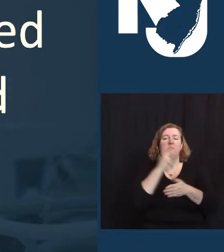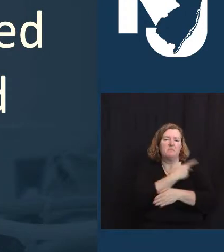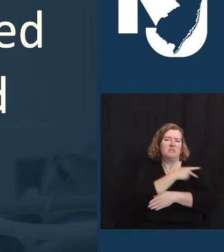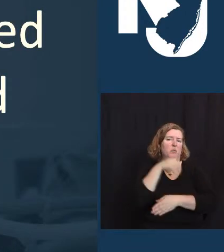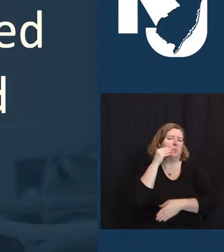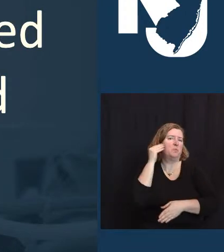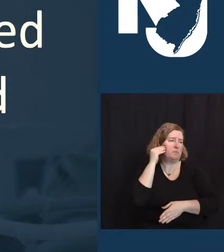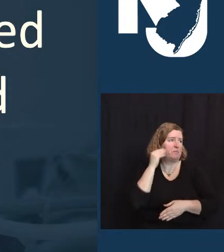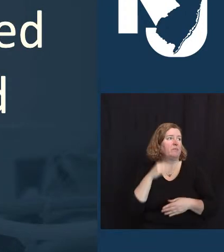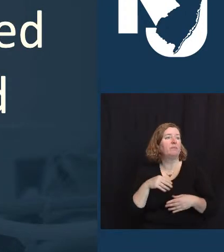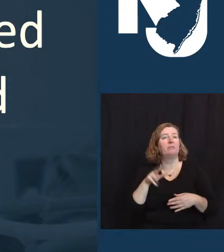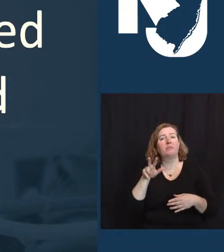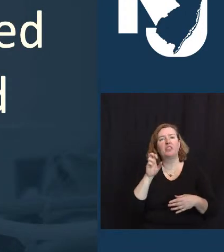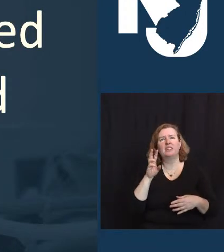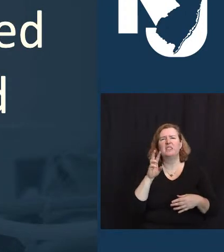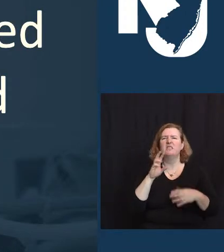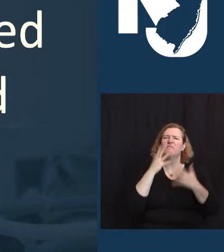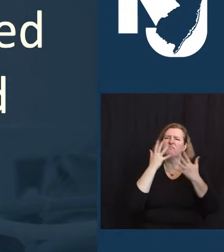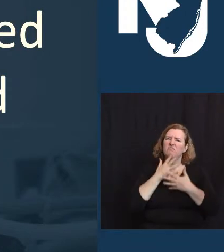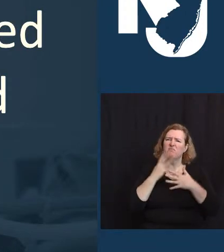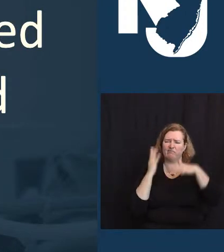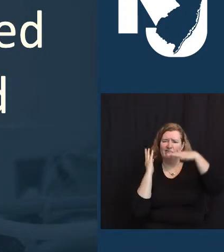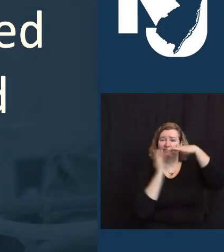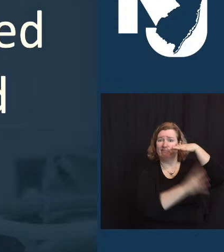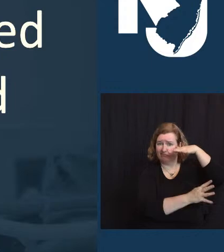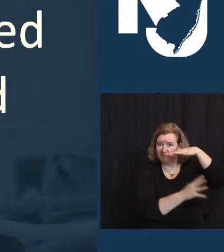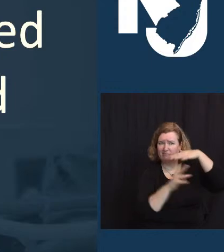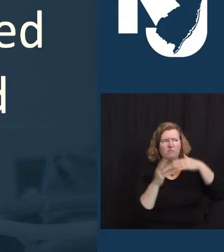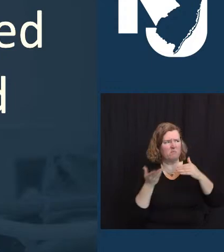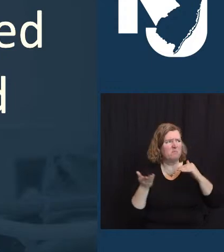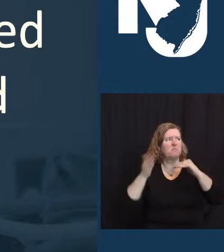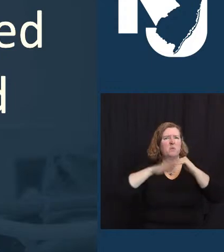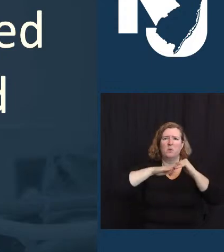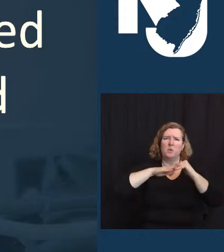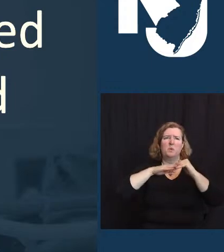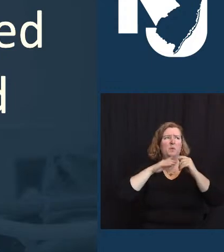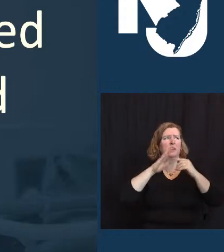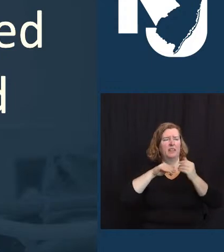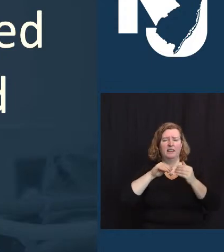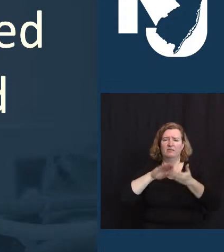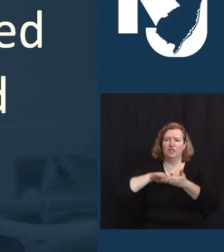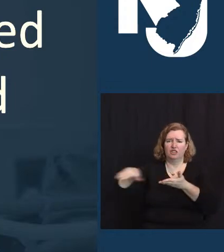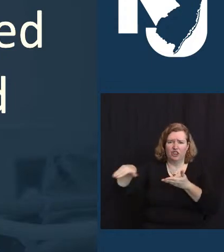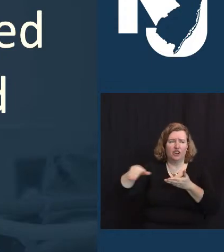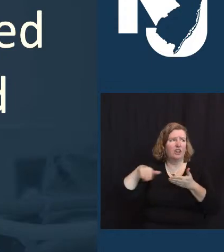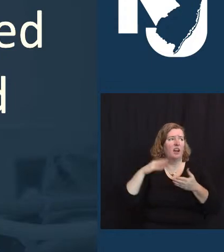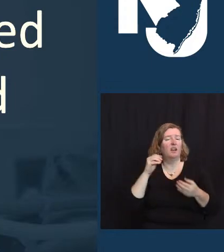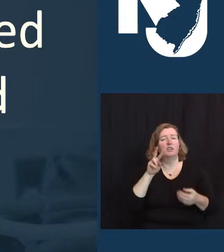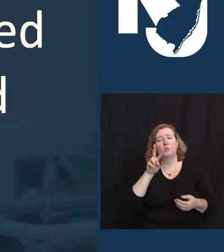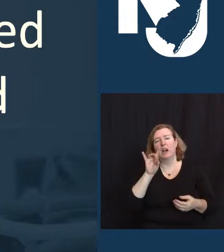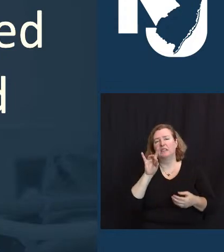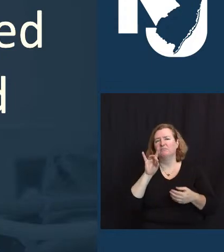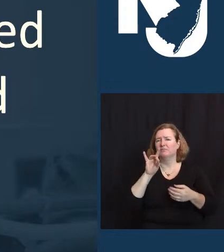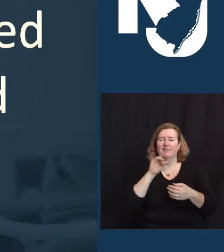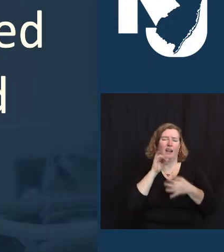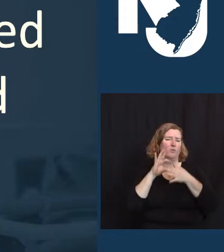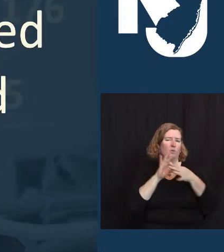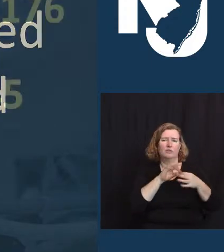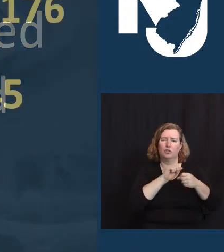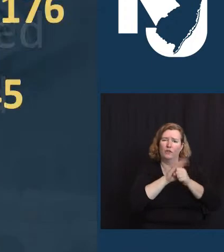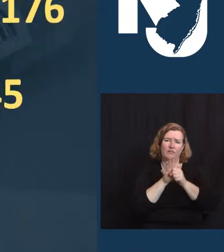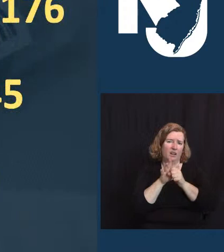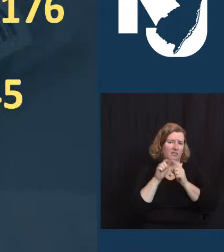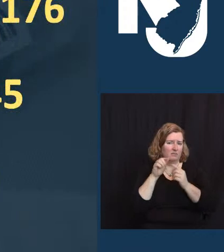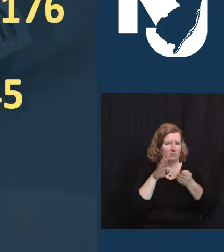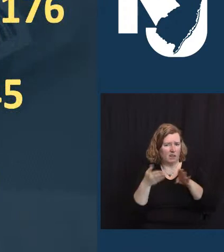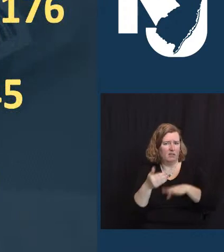but another 367 were admitted, and our hospitals reported 28 deaths, again, not confirmed. But we are also